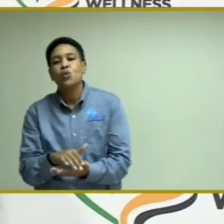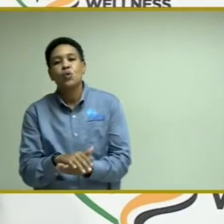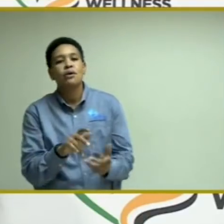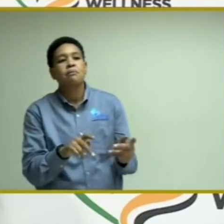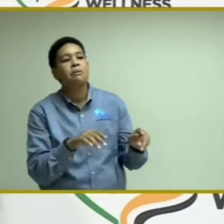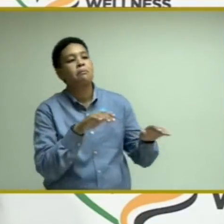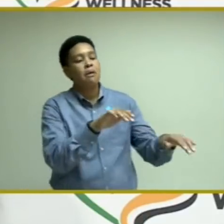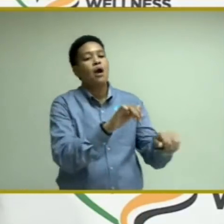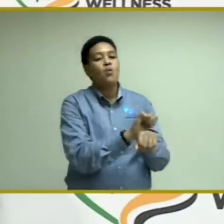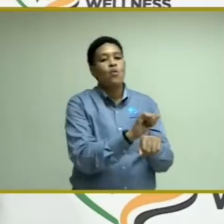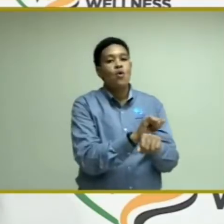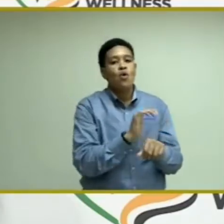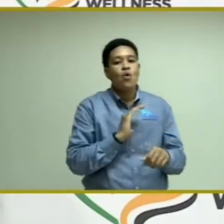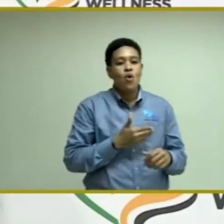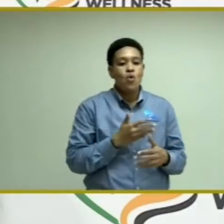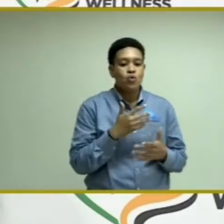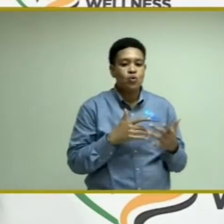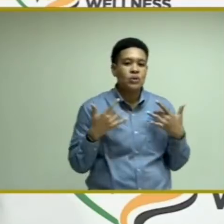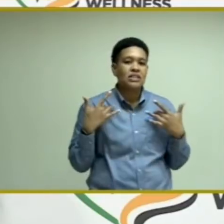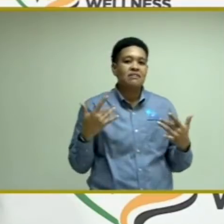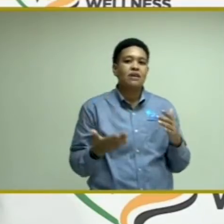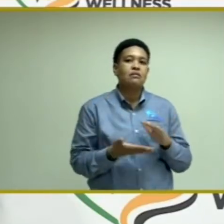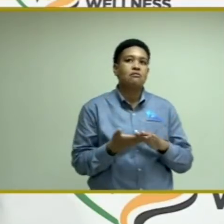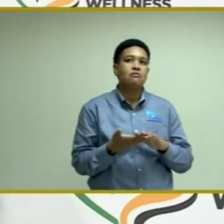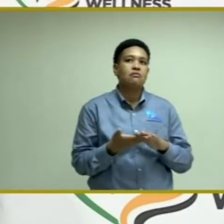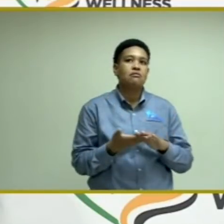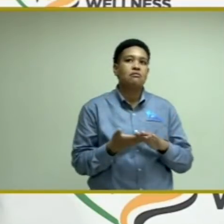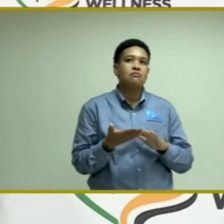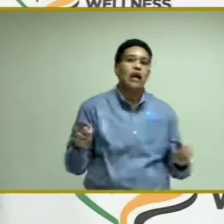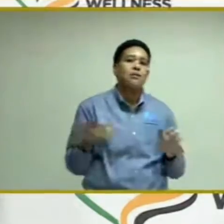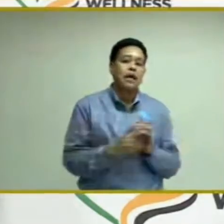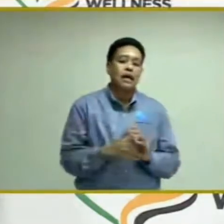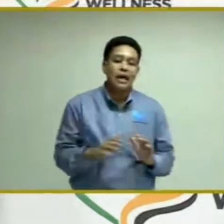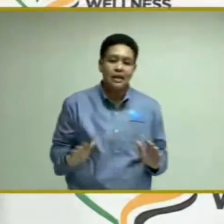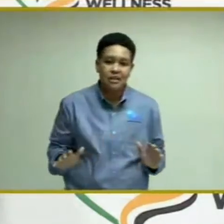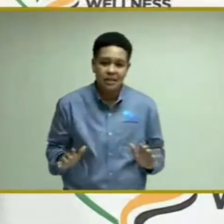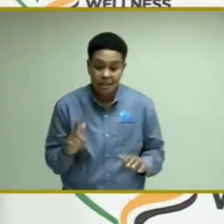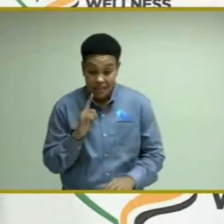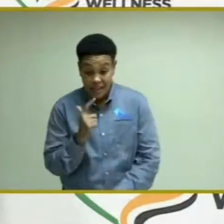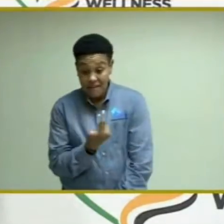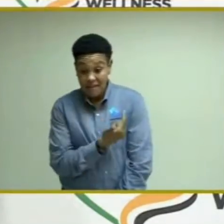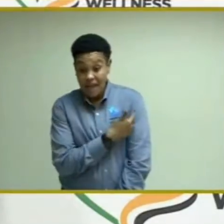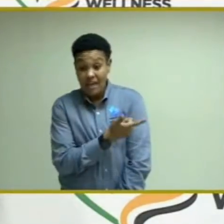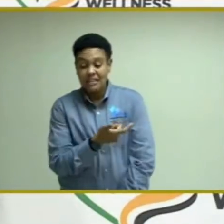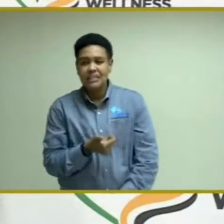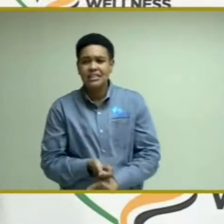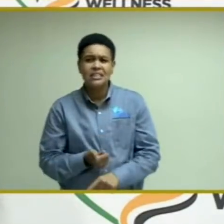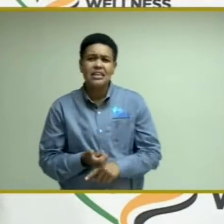back at work, get our social events going again. The vaccines